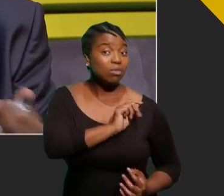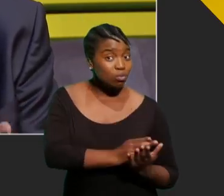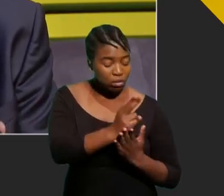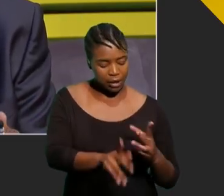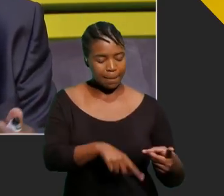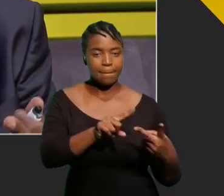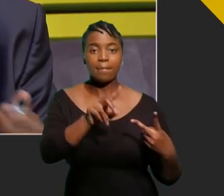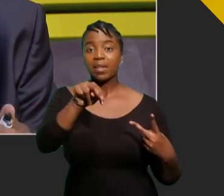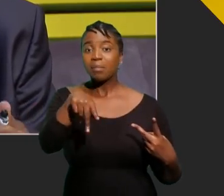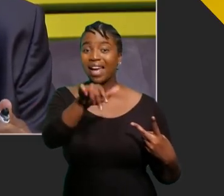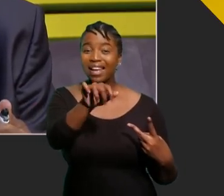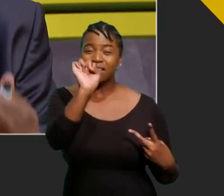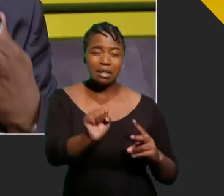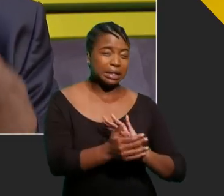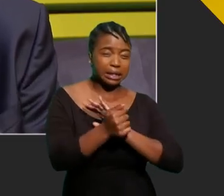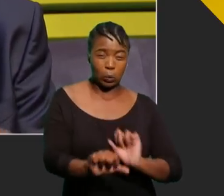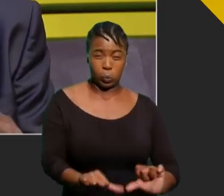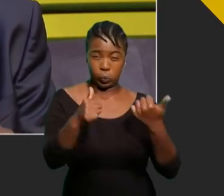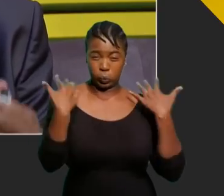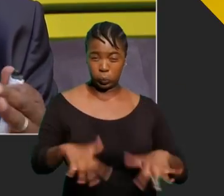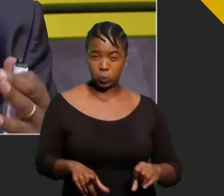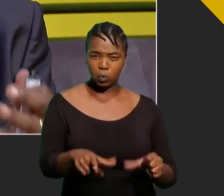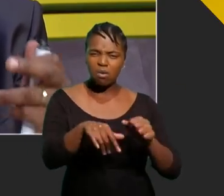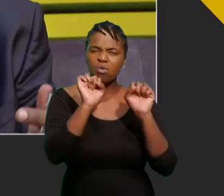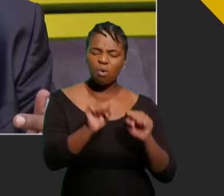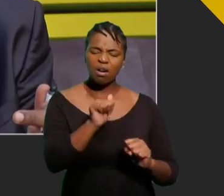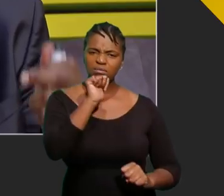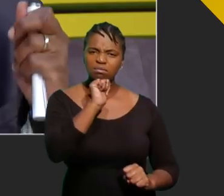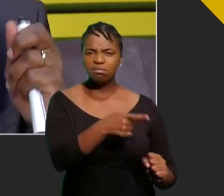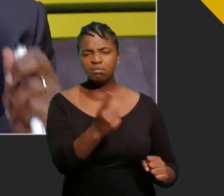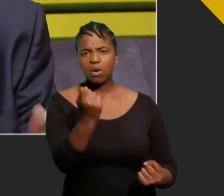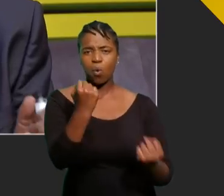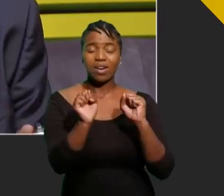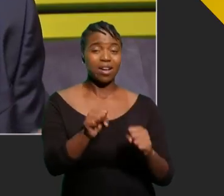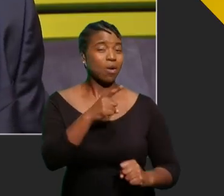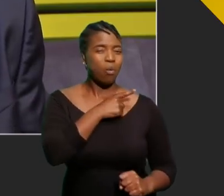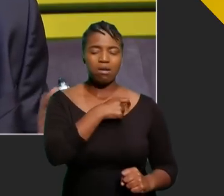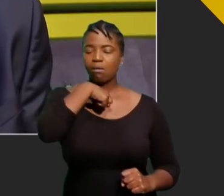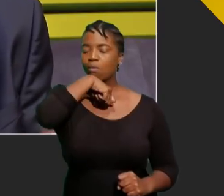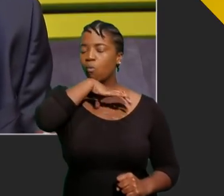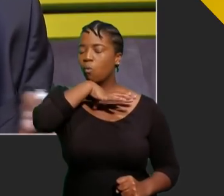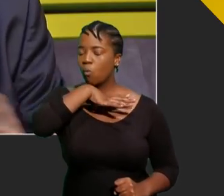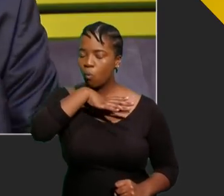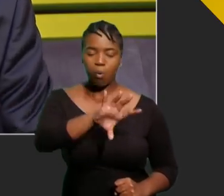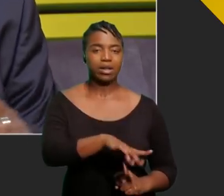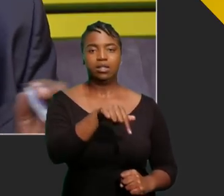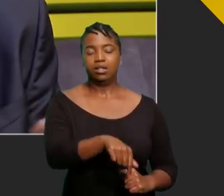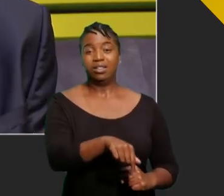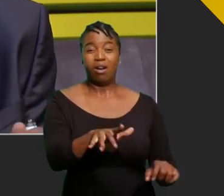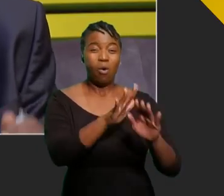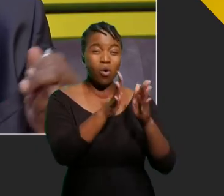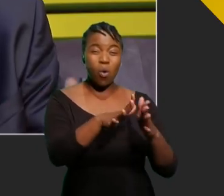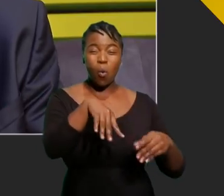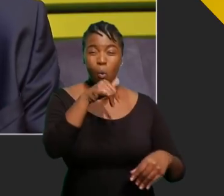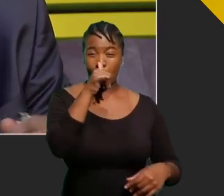need highly qualified, highly skilled prosecutors who can take a matter to court, because the last thing we need as a country is to take all of these